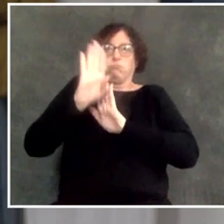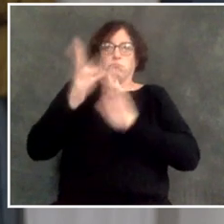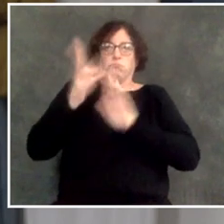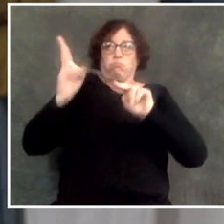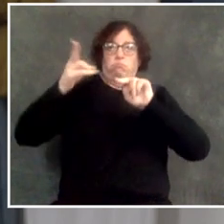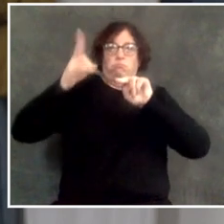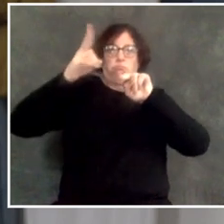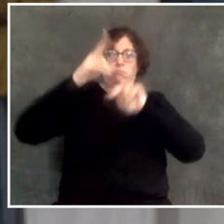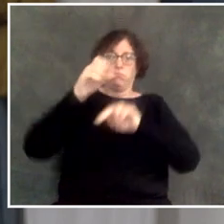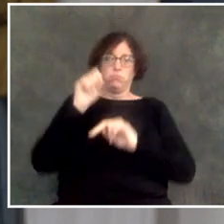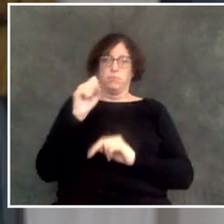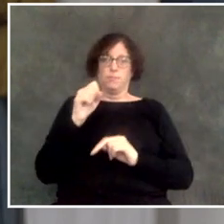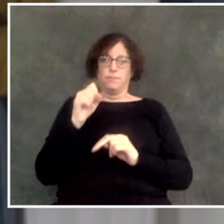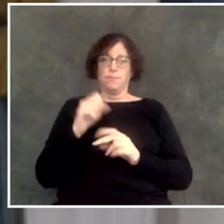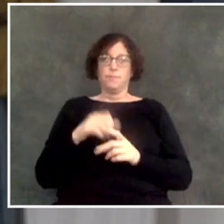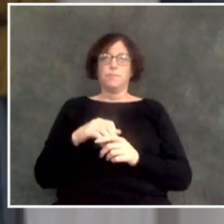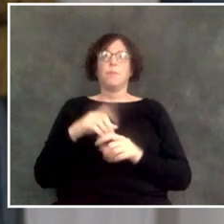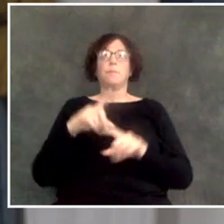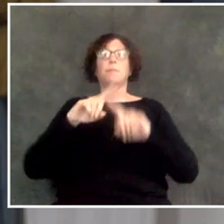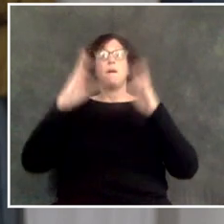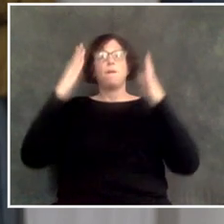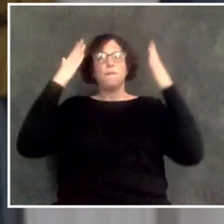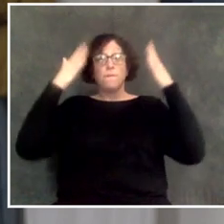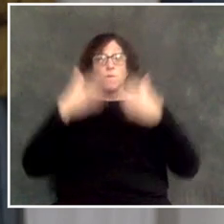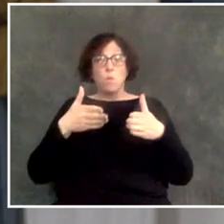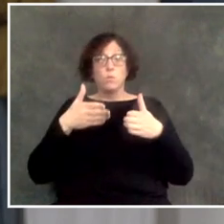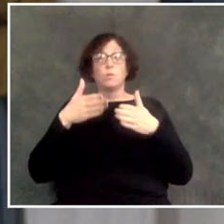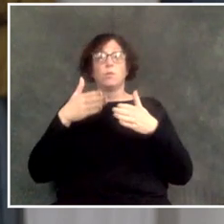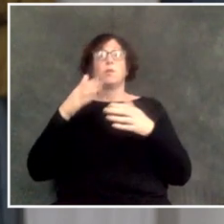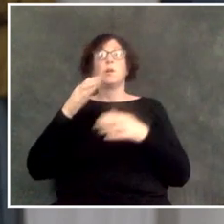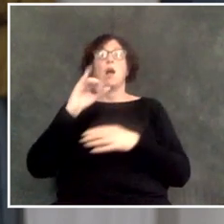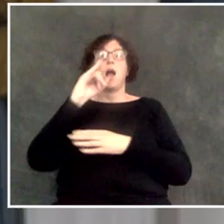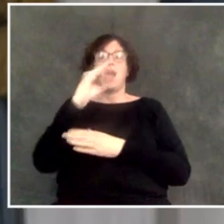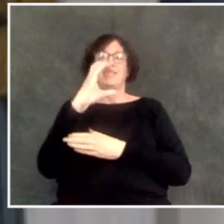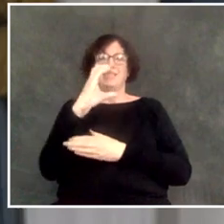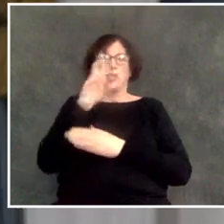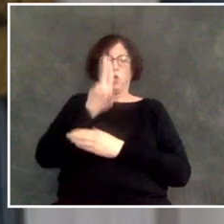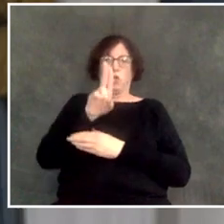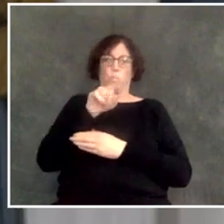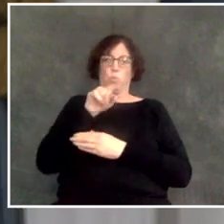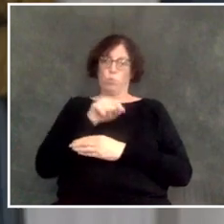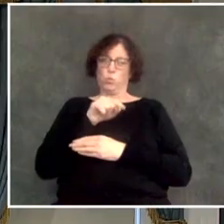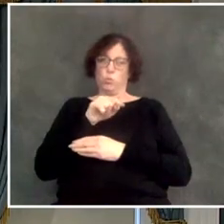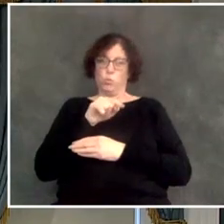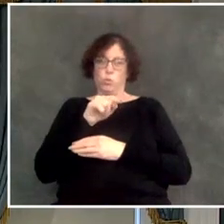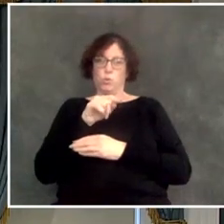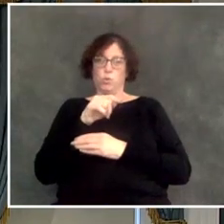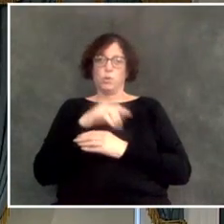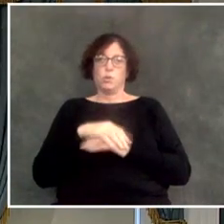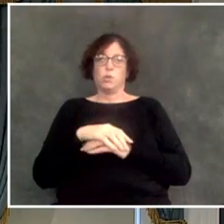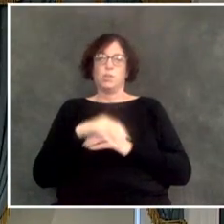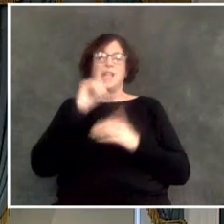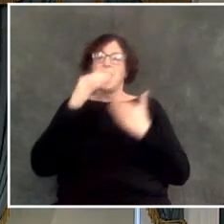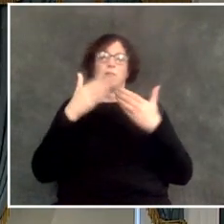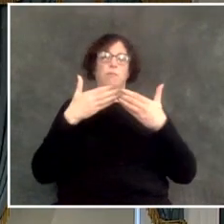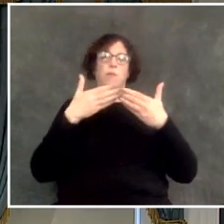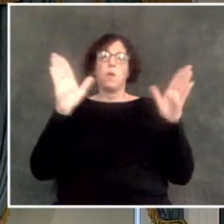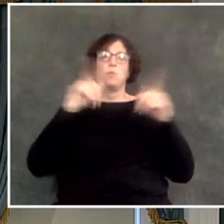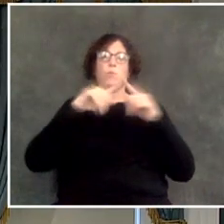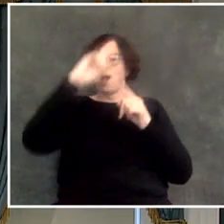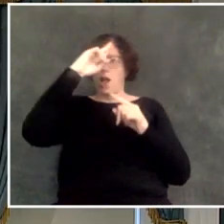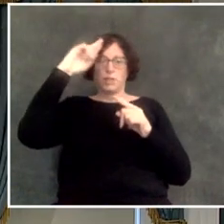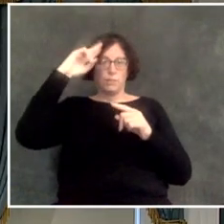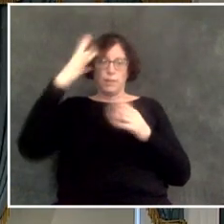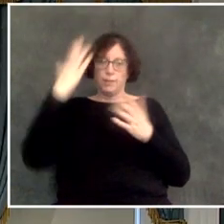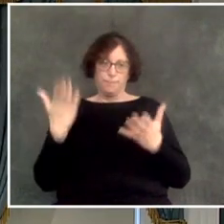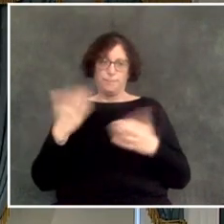around the ICU more than on the regular medicine patients. And then I'll just add that in terms